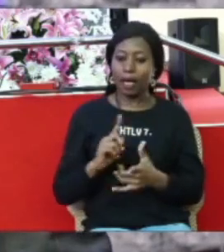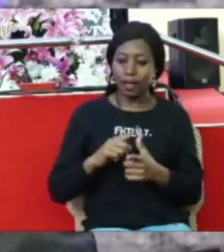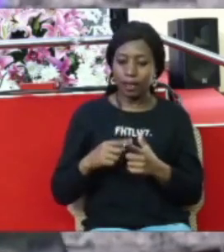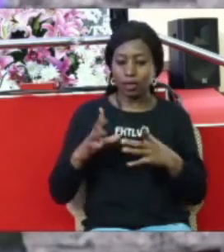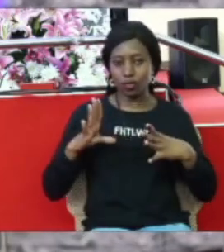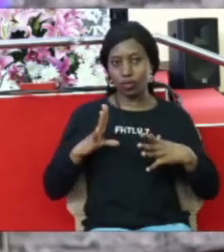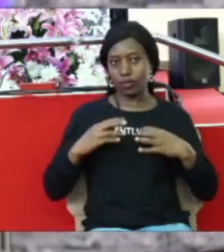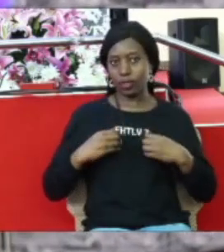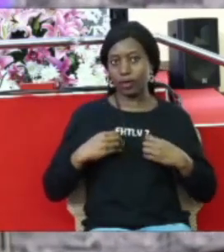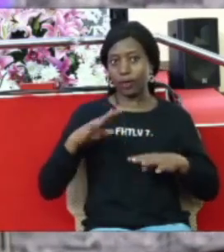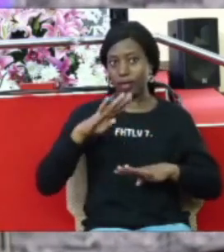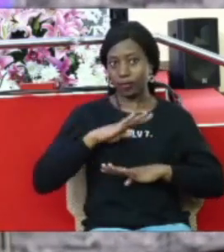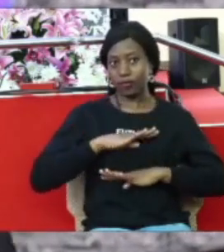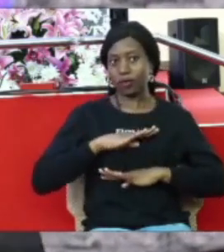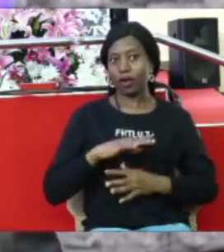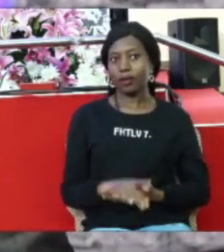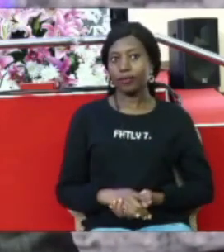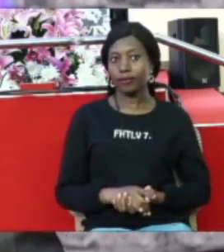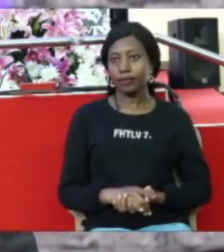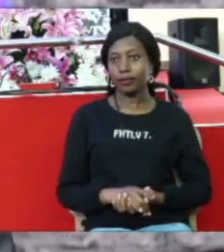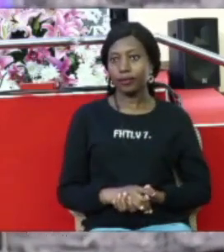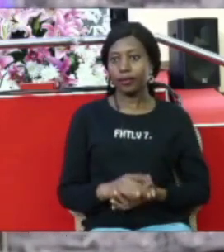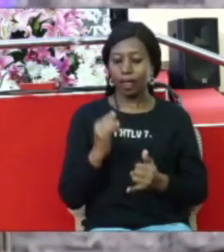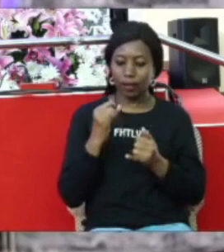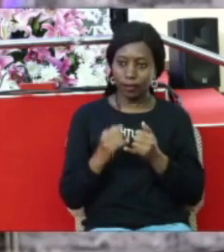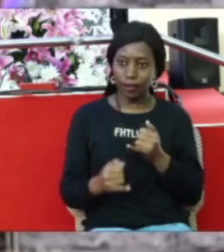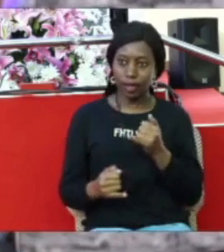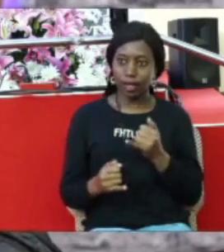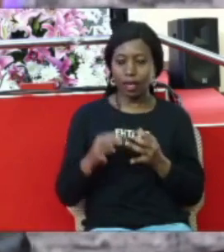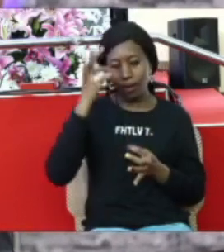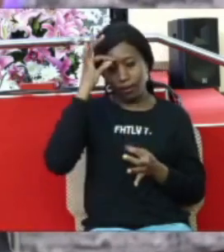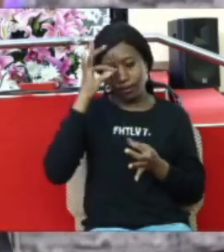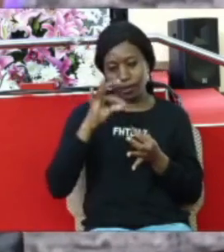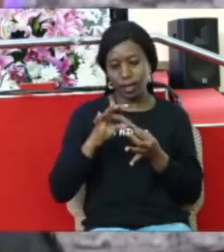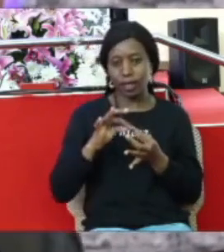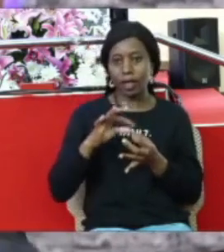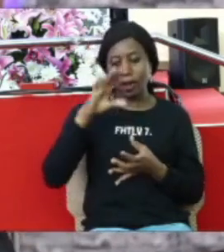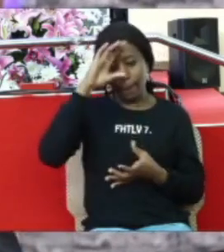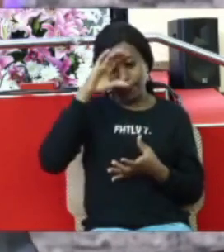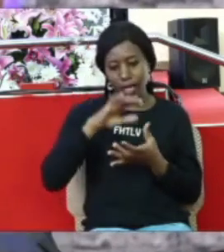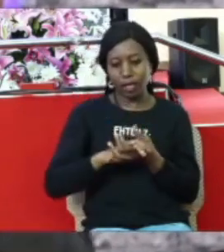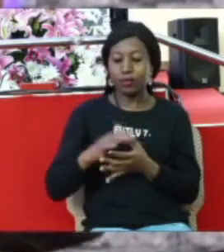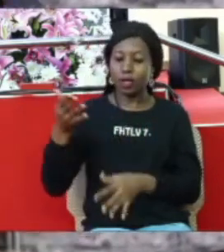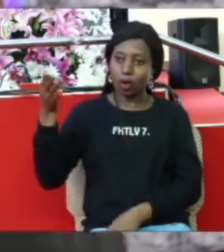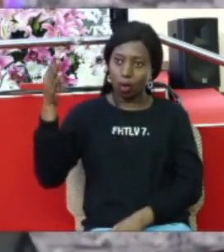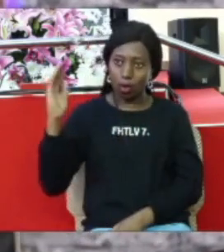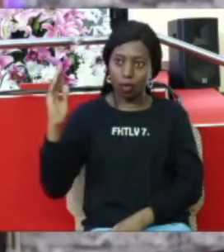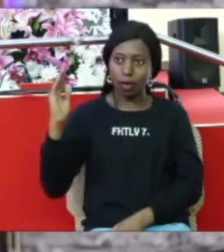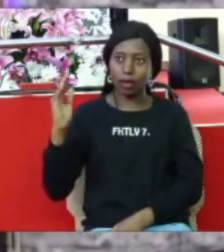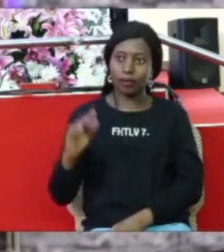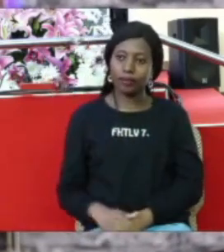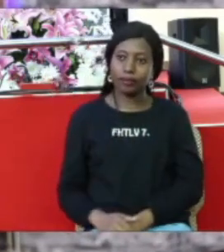full. Finally, faith. Faith believes God and believes God is